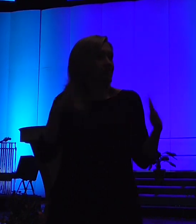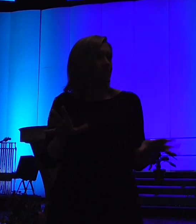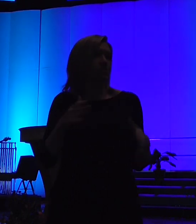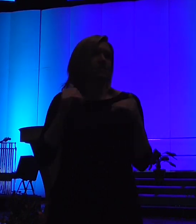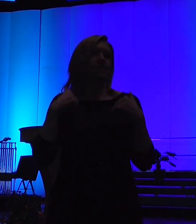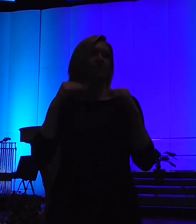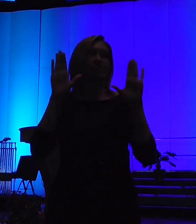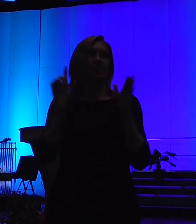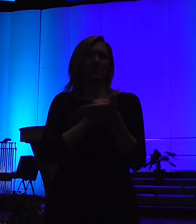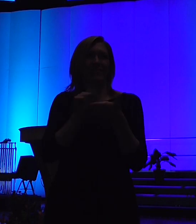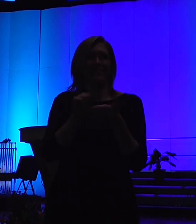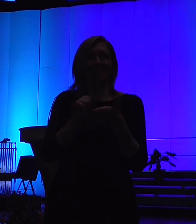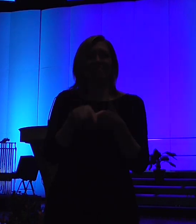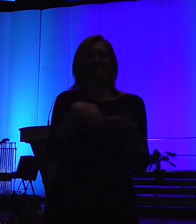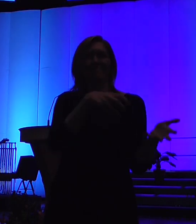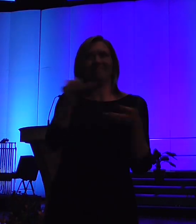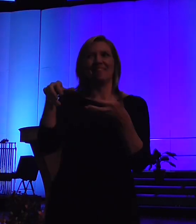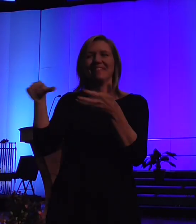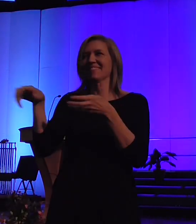great week.